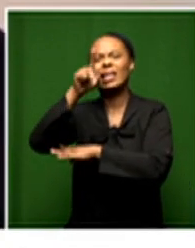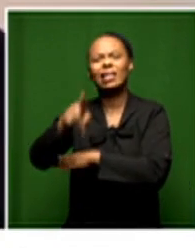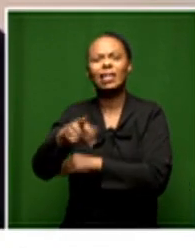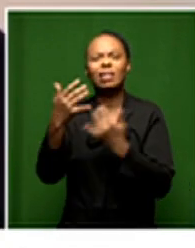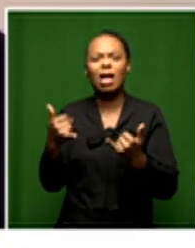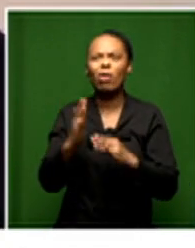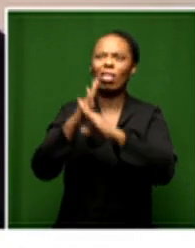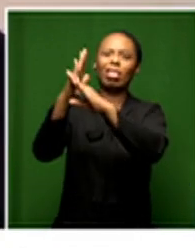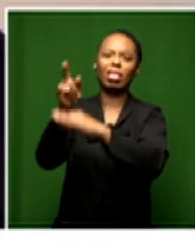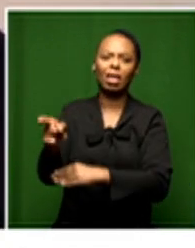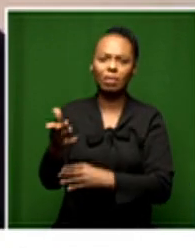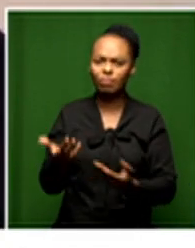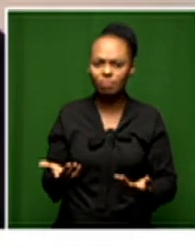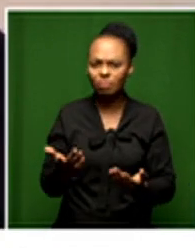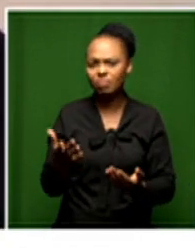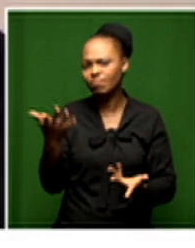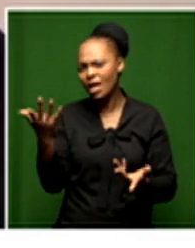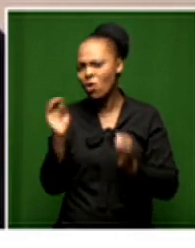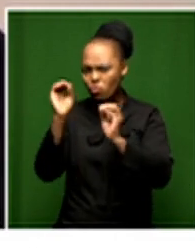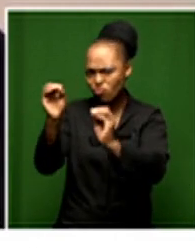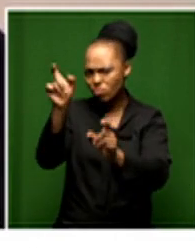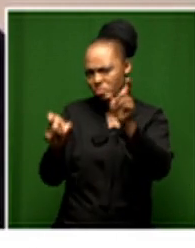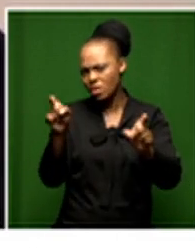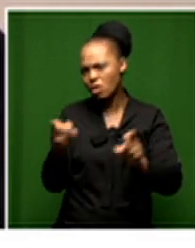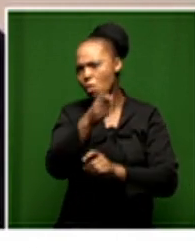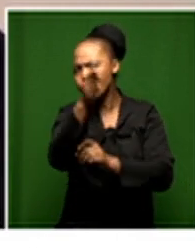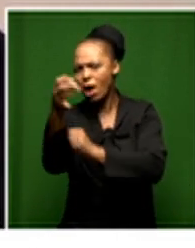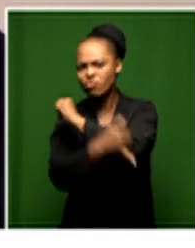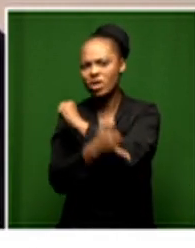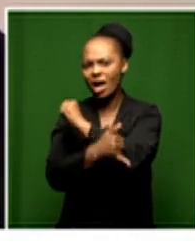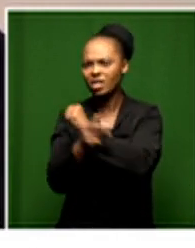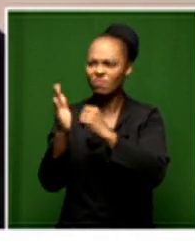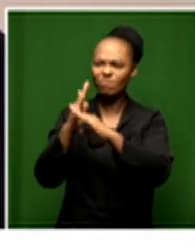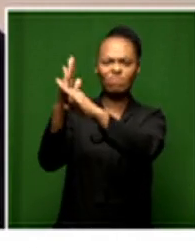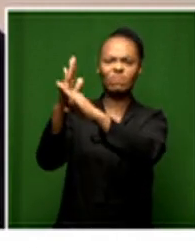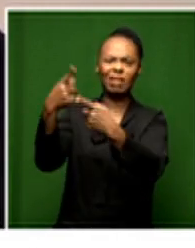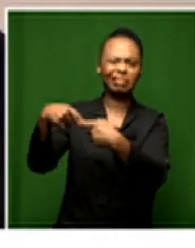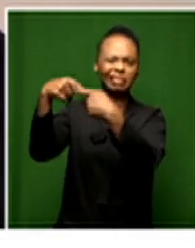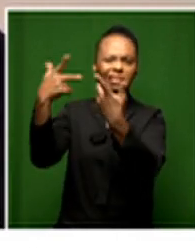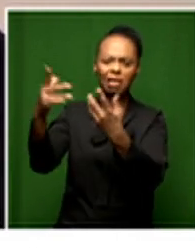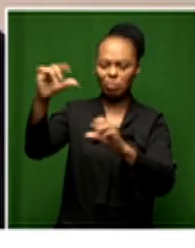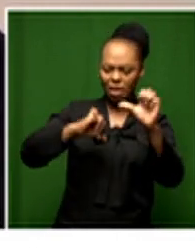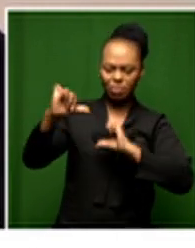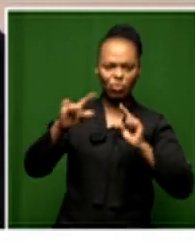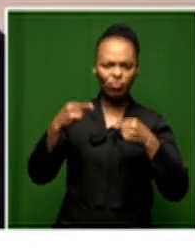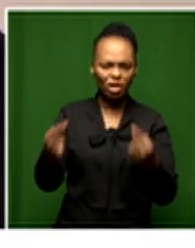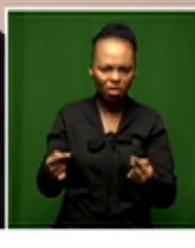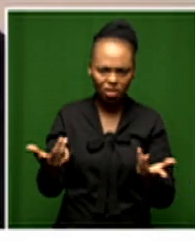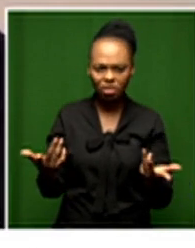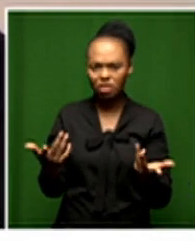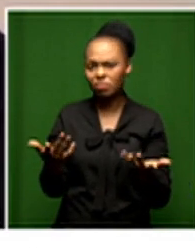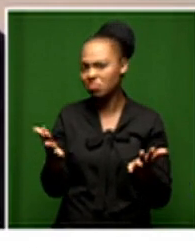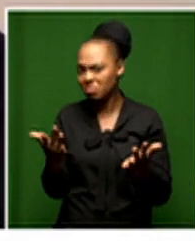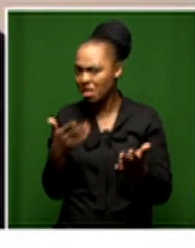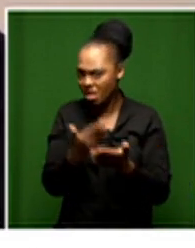any citizens stuck in each other's countries? And if so, what are the plans to actually relocate them, get them home as soon as